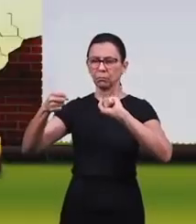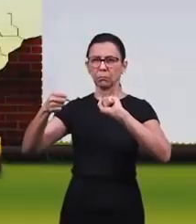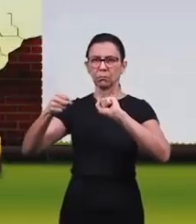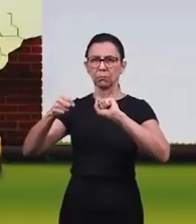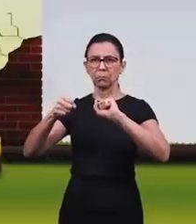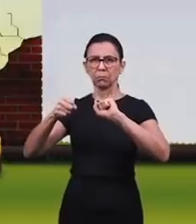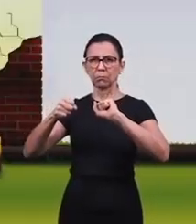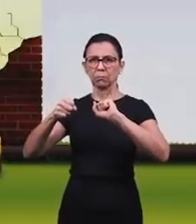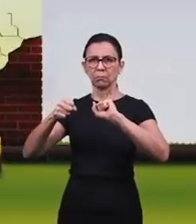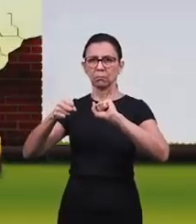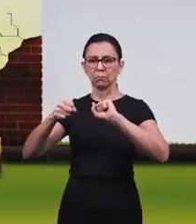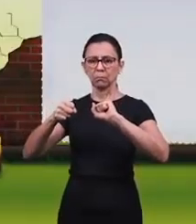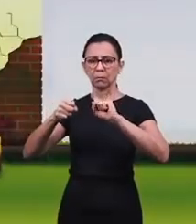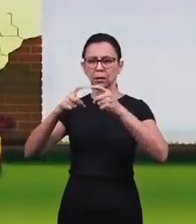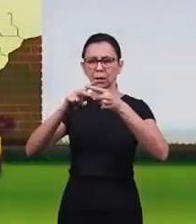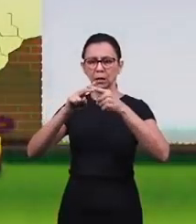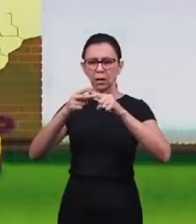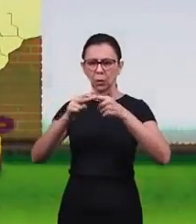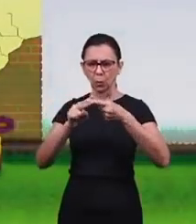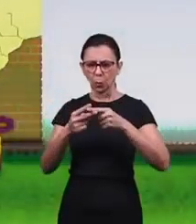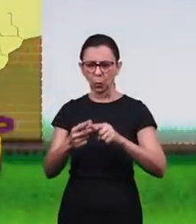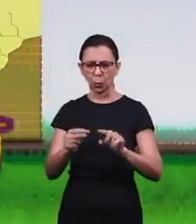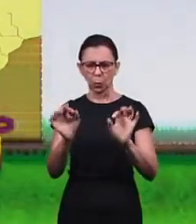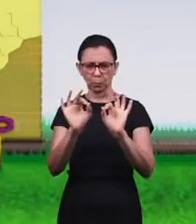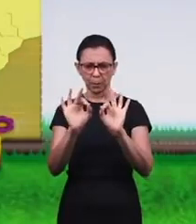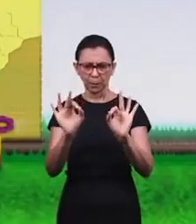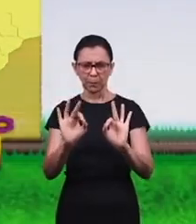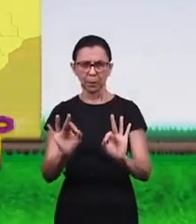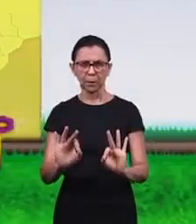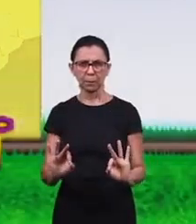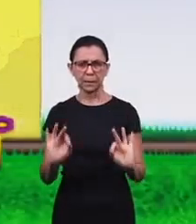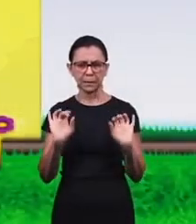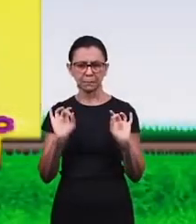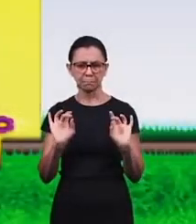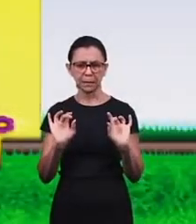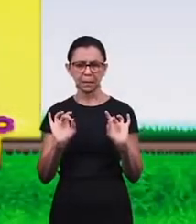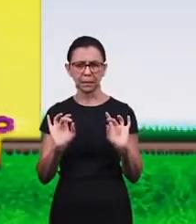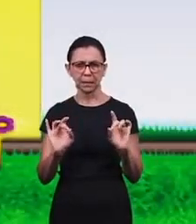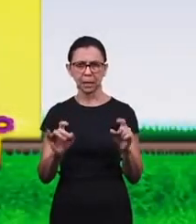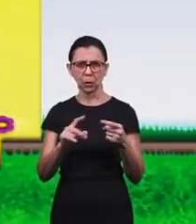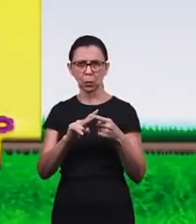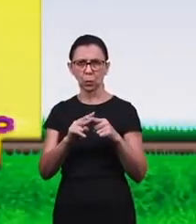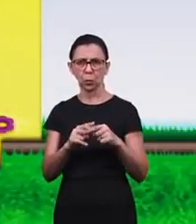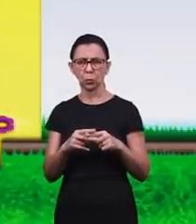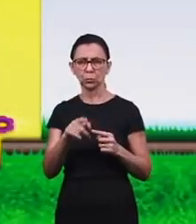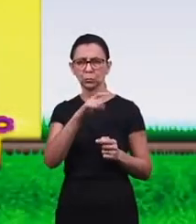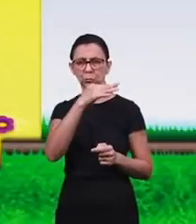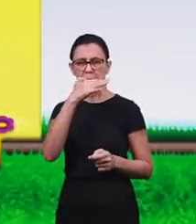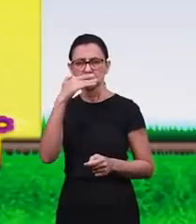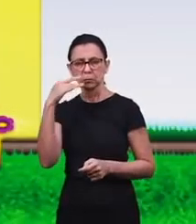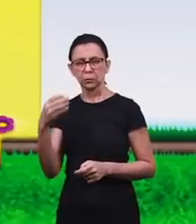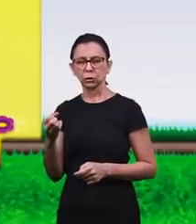to its first state, the perfect state, the original state. So what was